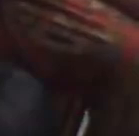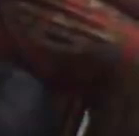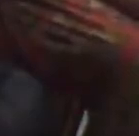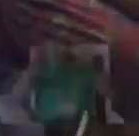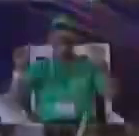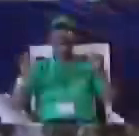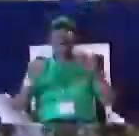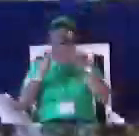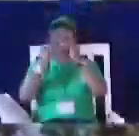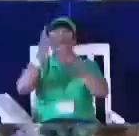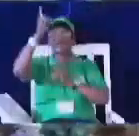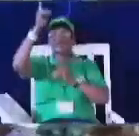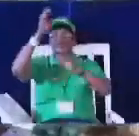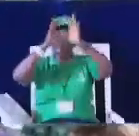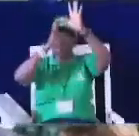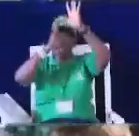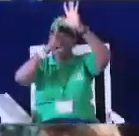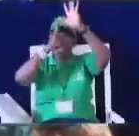Thank you, Father.